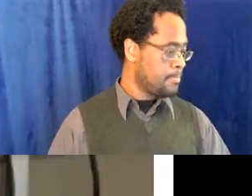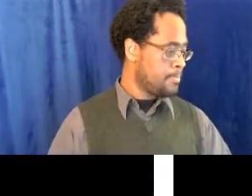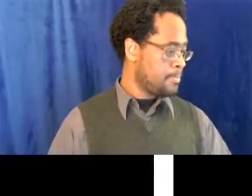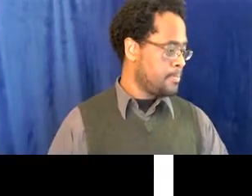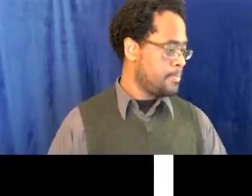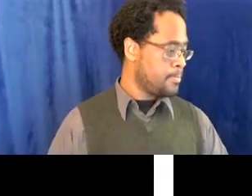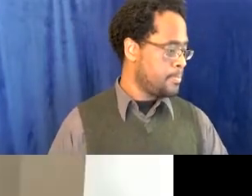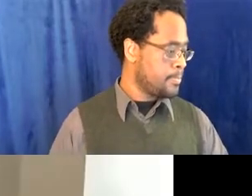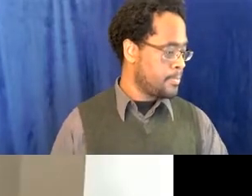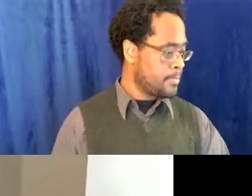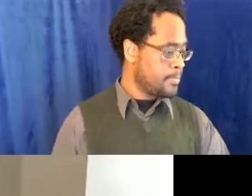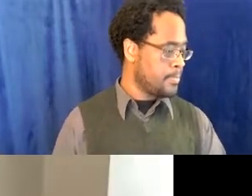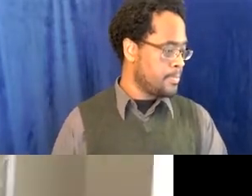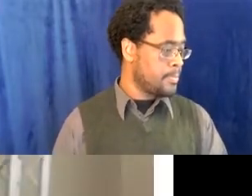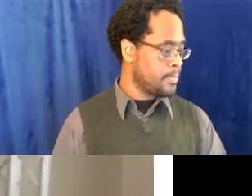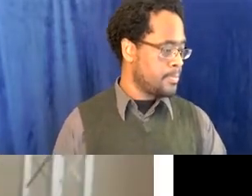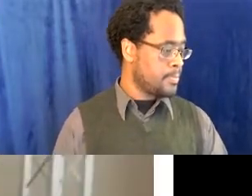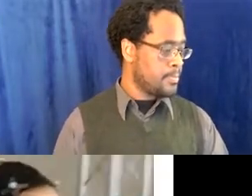only.